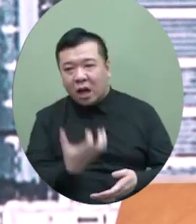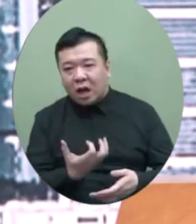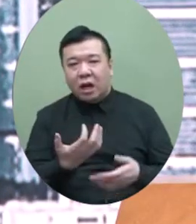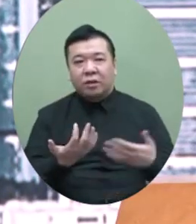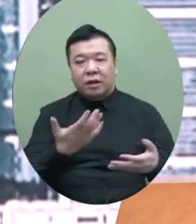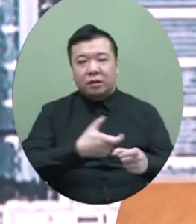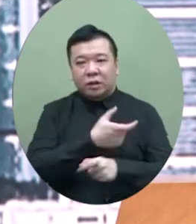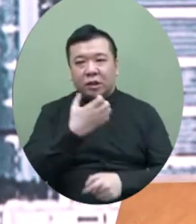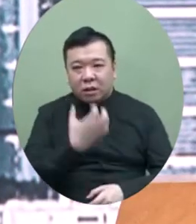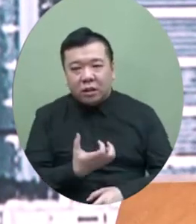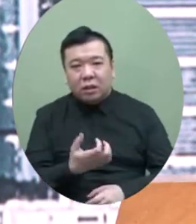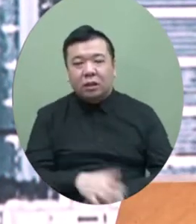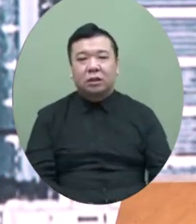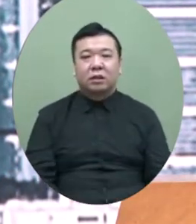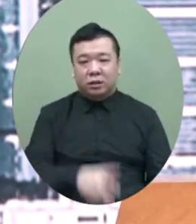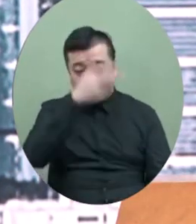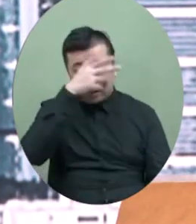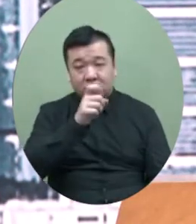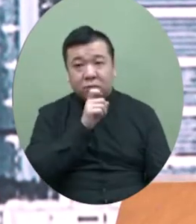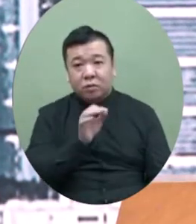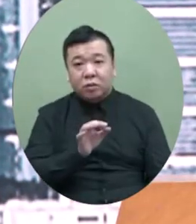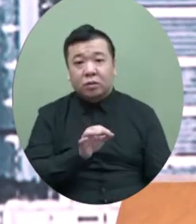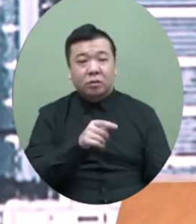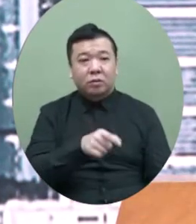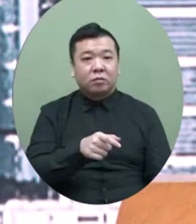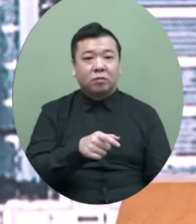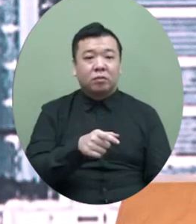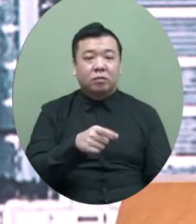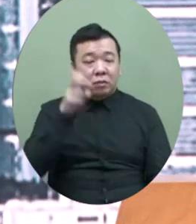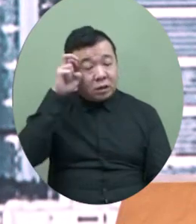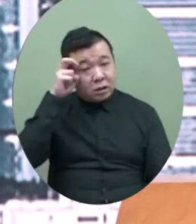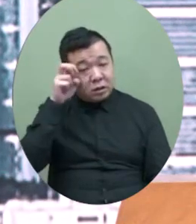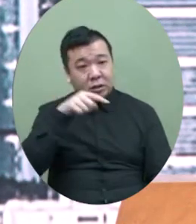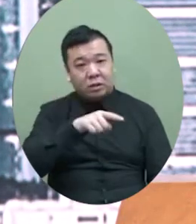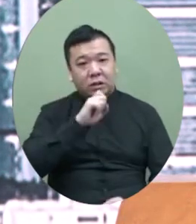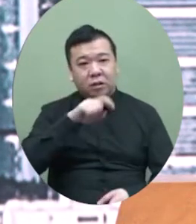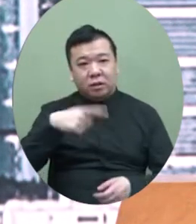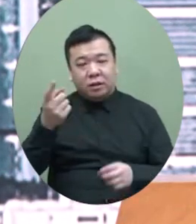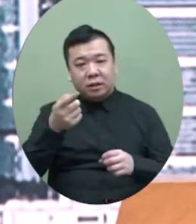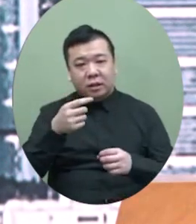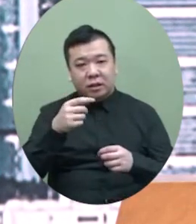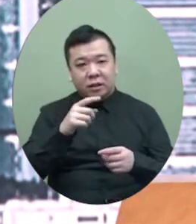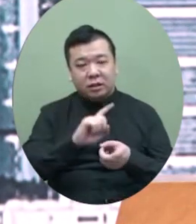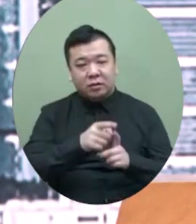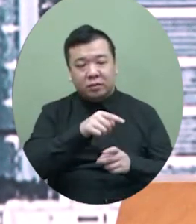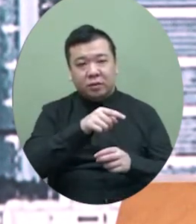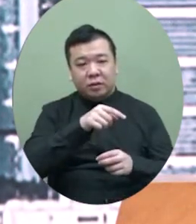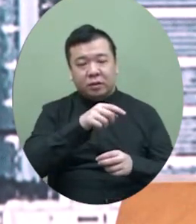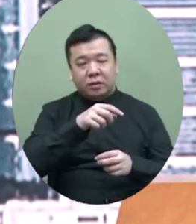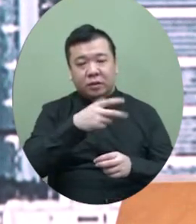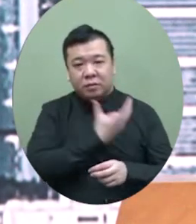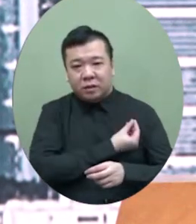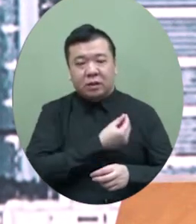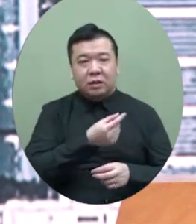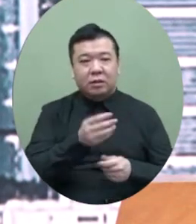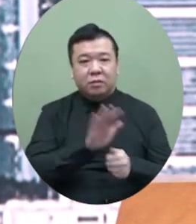will the government consider replacing the mainland vaccine Sinovac with other vaccines, given that the company still has not provided sufficient clinical